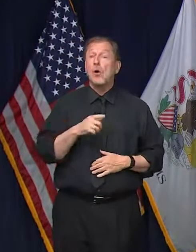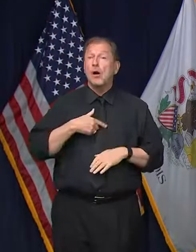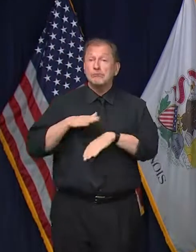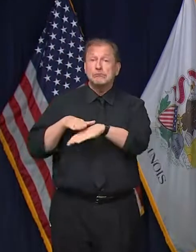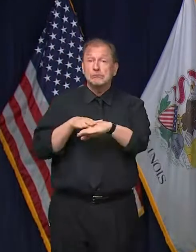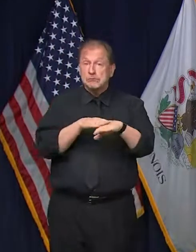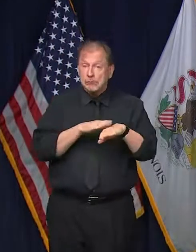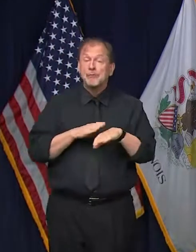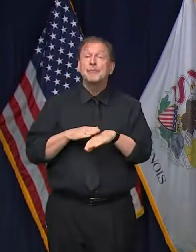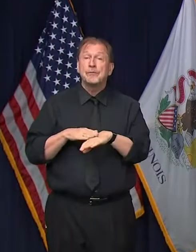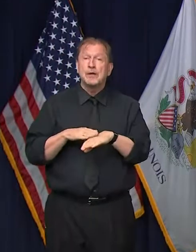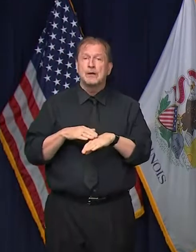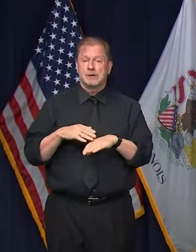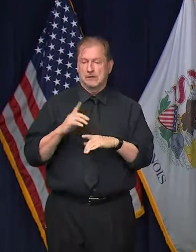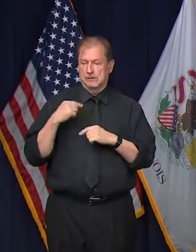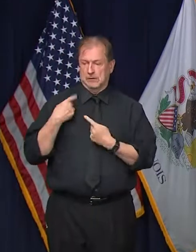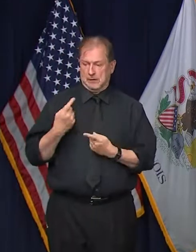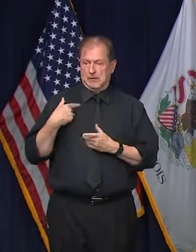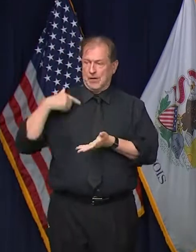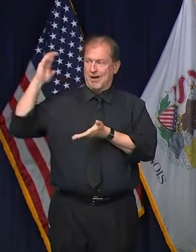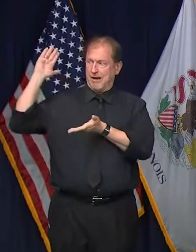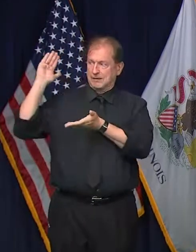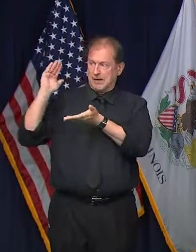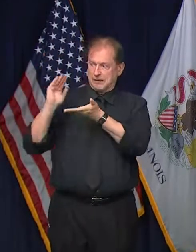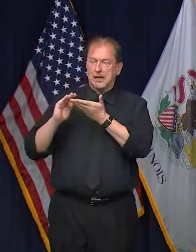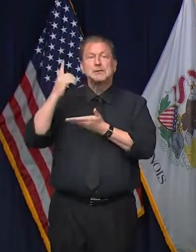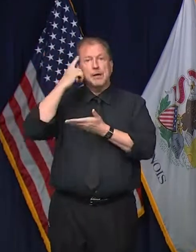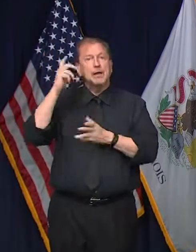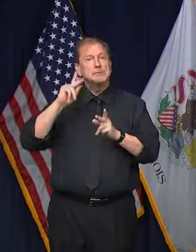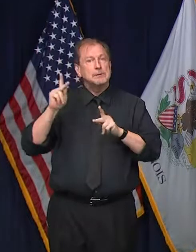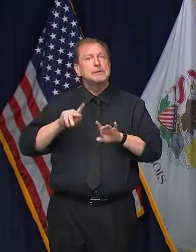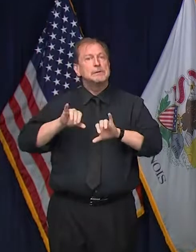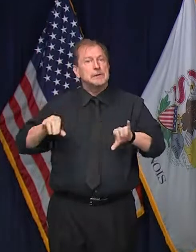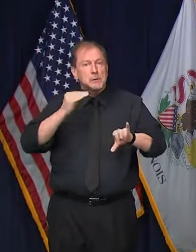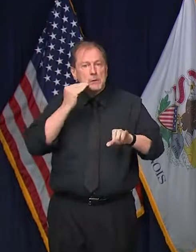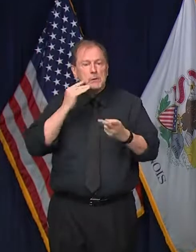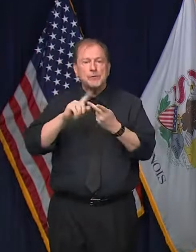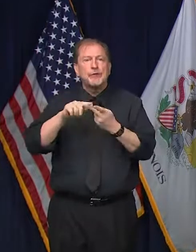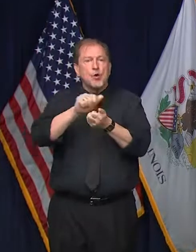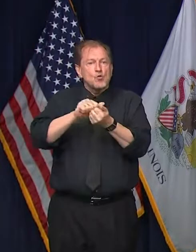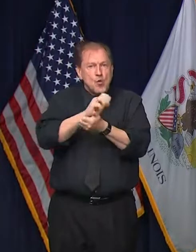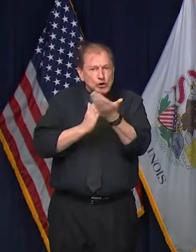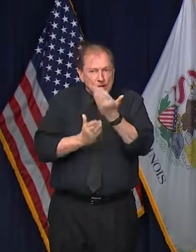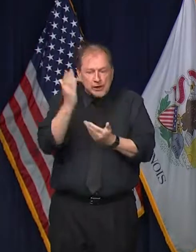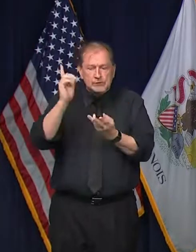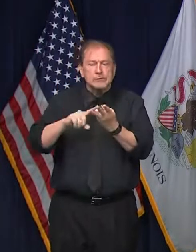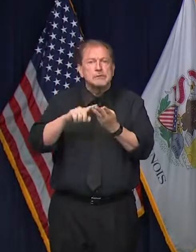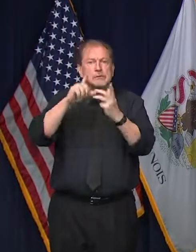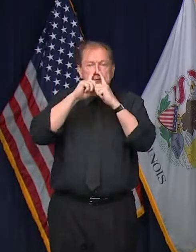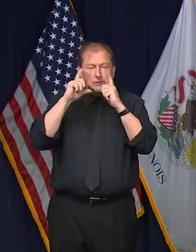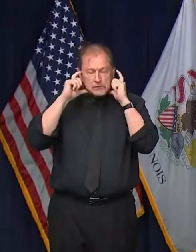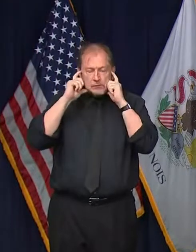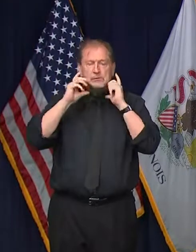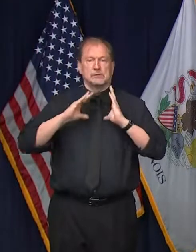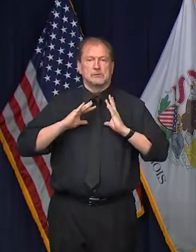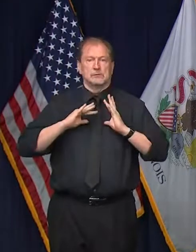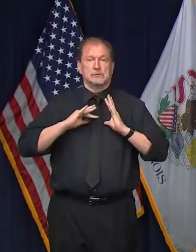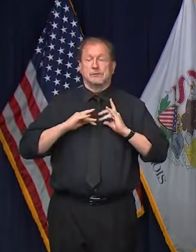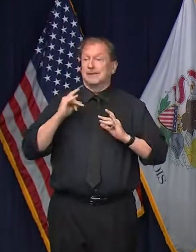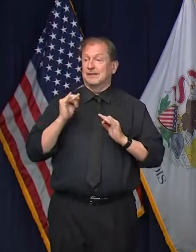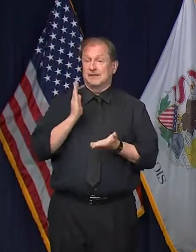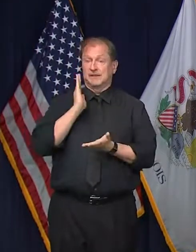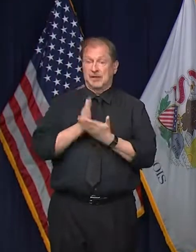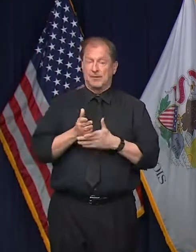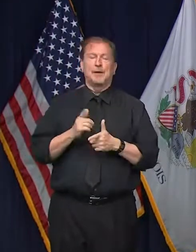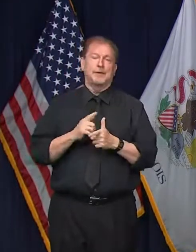worn face coverings, that people are washing their hands. They're doing the things to keep themselves safe that they should be doing and following